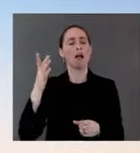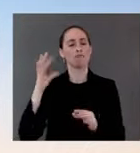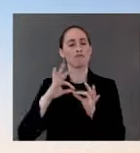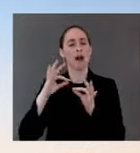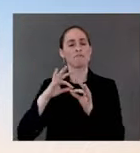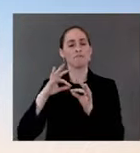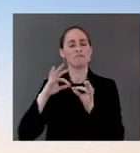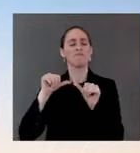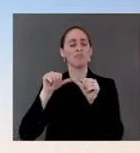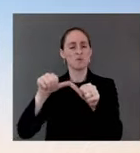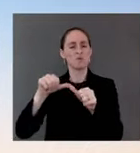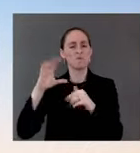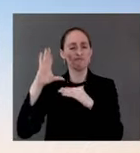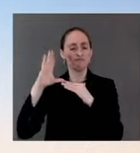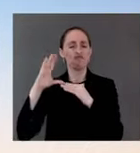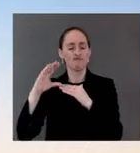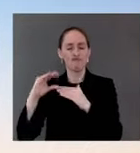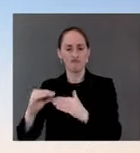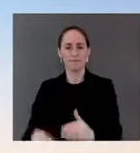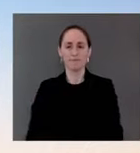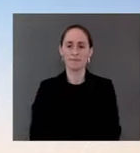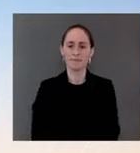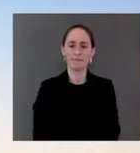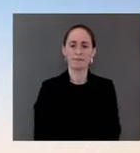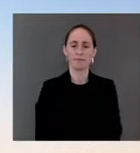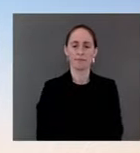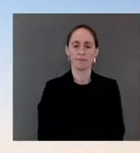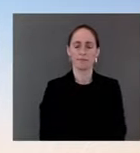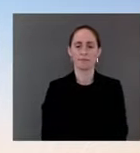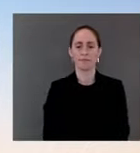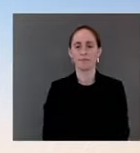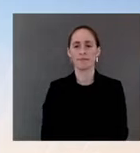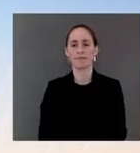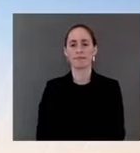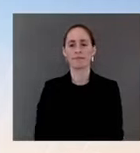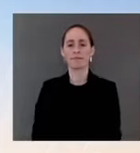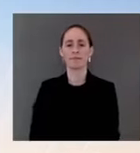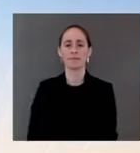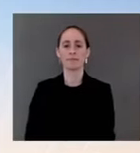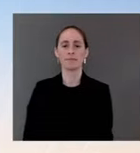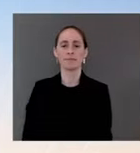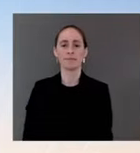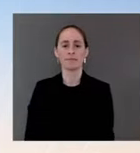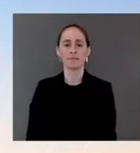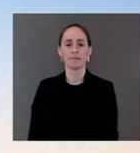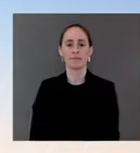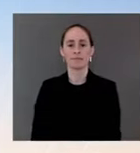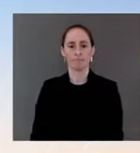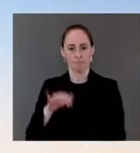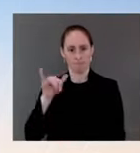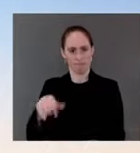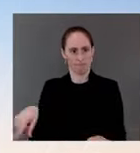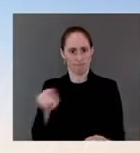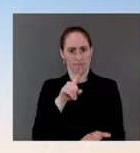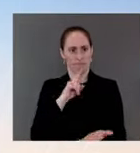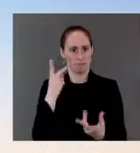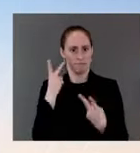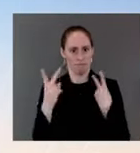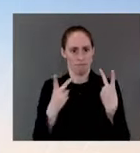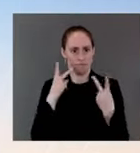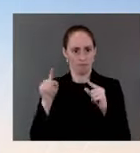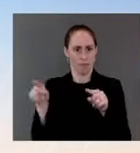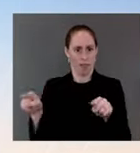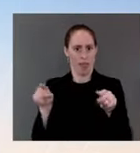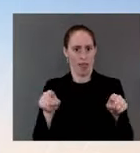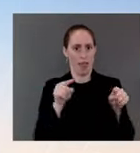the factors as it relates to costs that consumers are experiencing, the American people are experiencing, is of course the cost of food when you go to